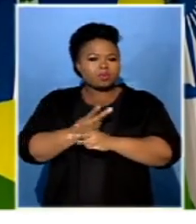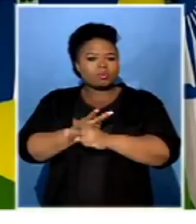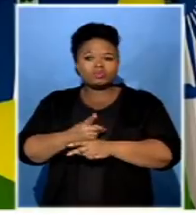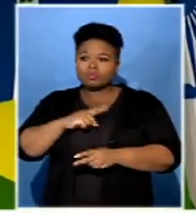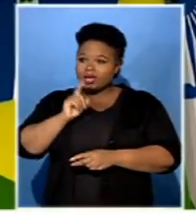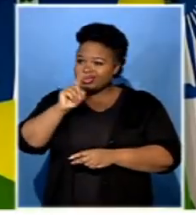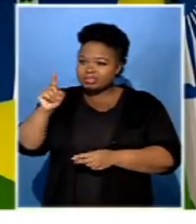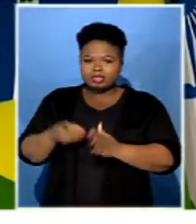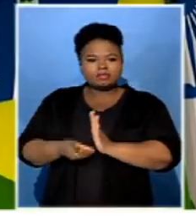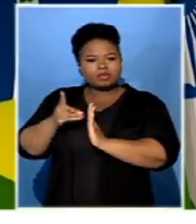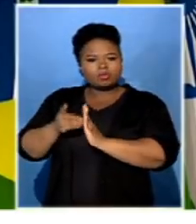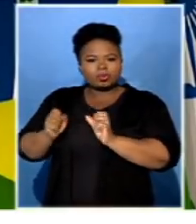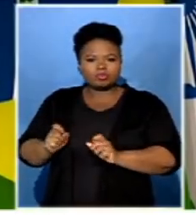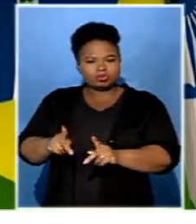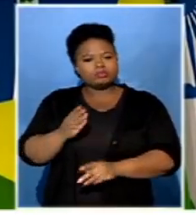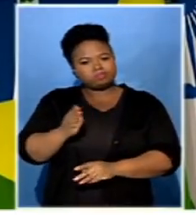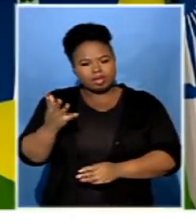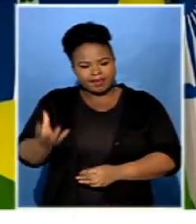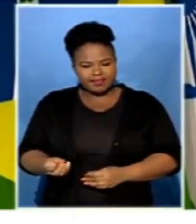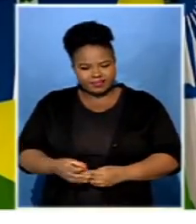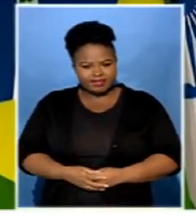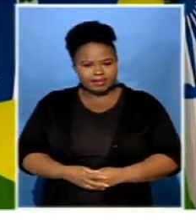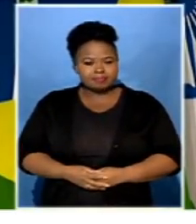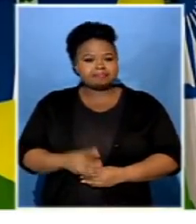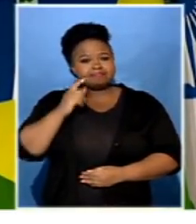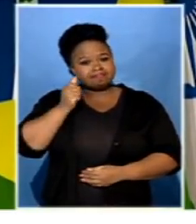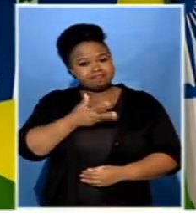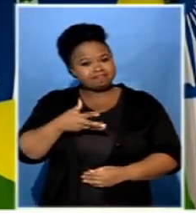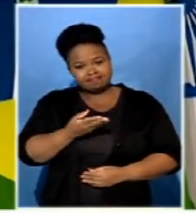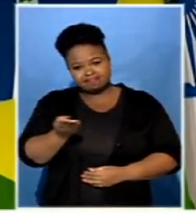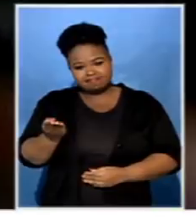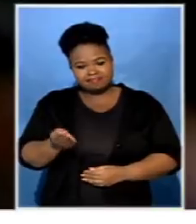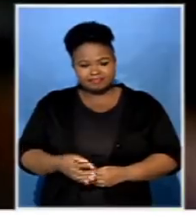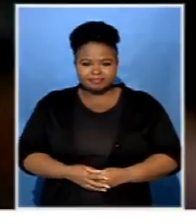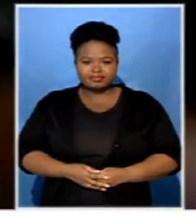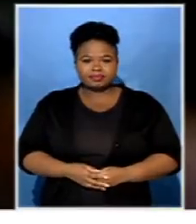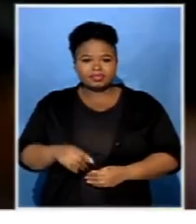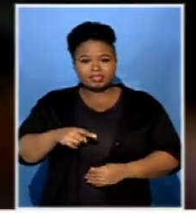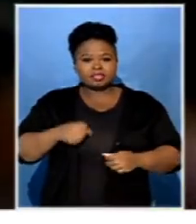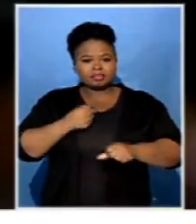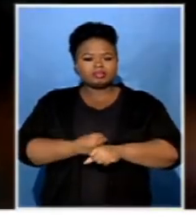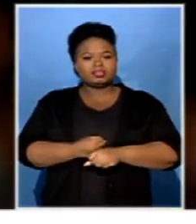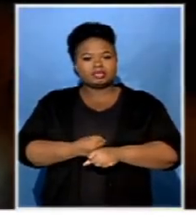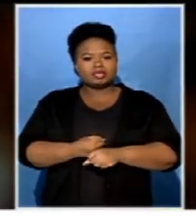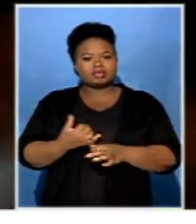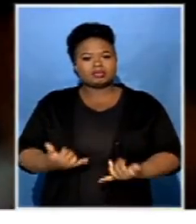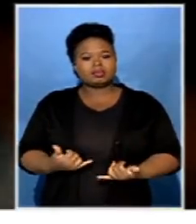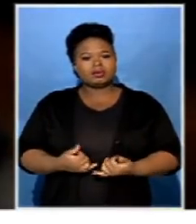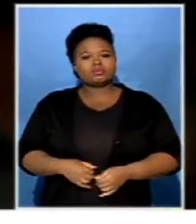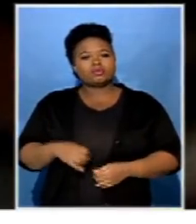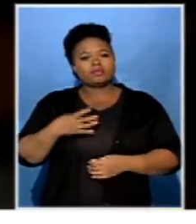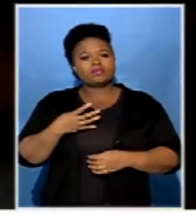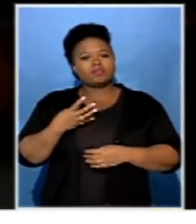opportunities for their development. Ladies and gentlemen, friends, this year marks the 40th